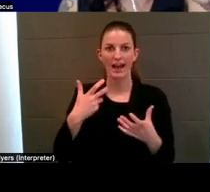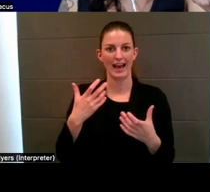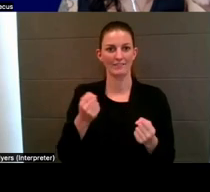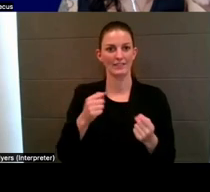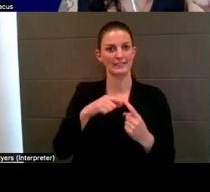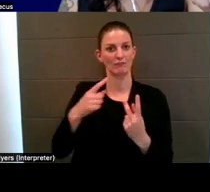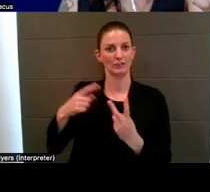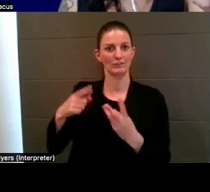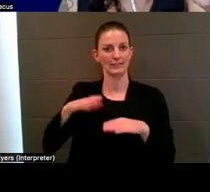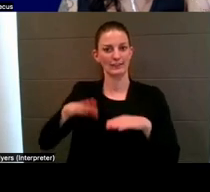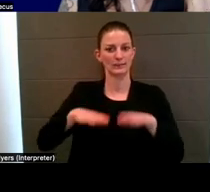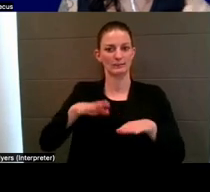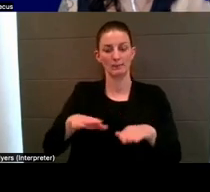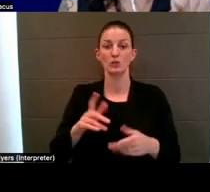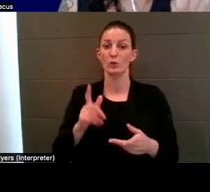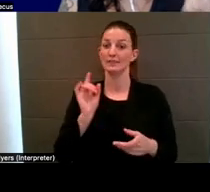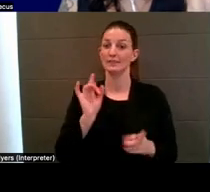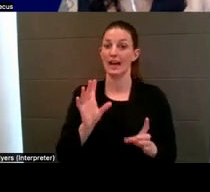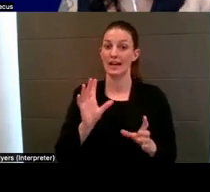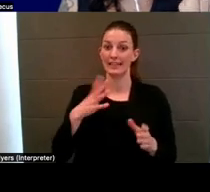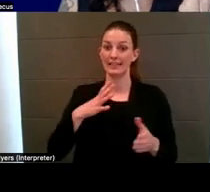spoon,